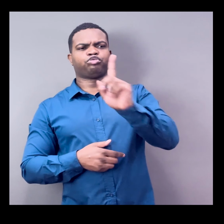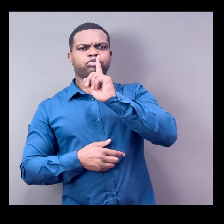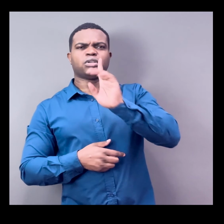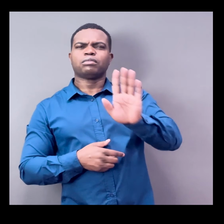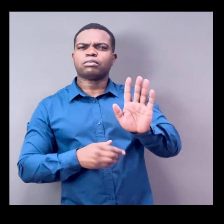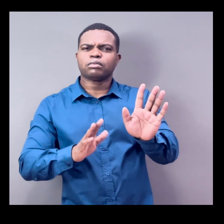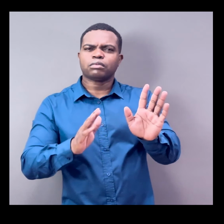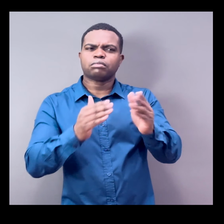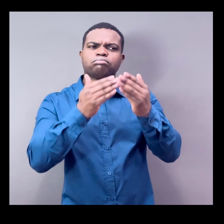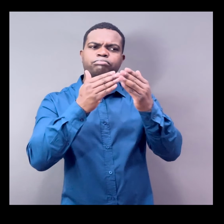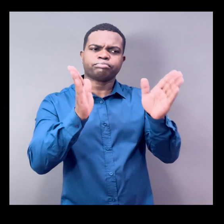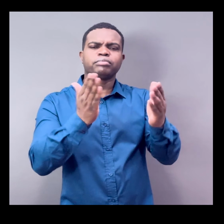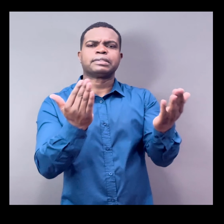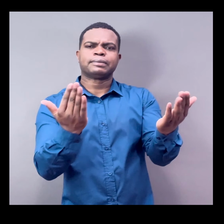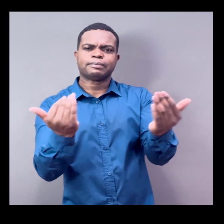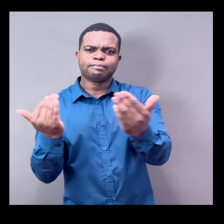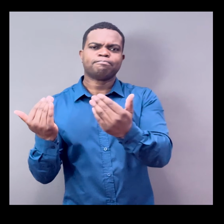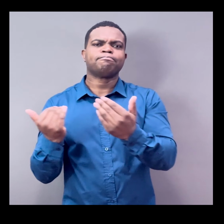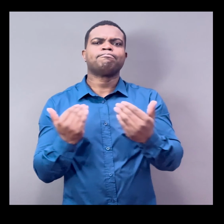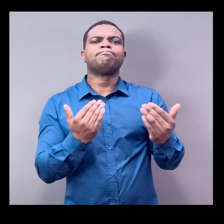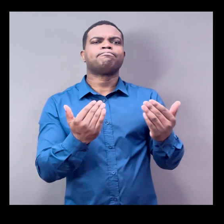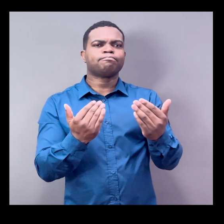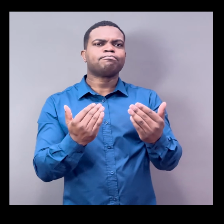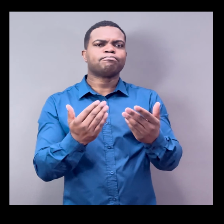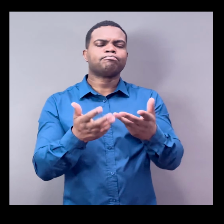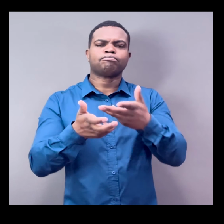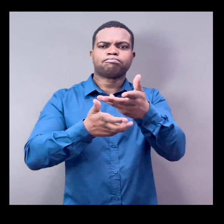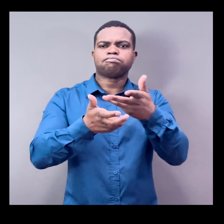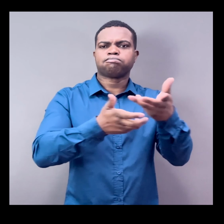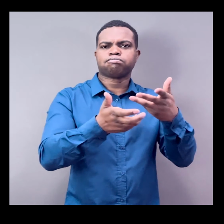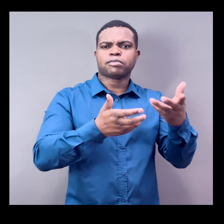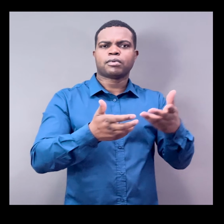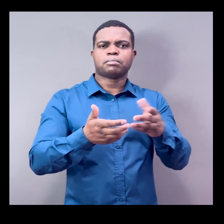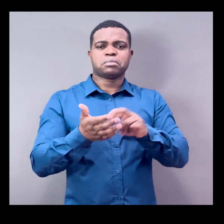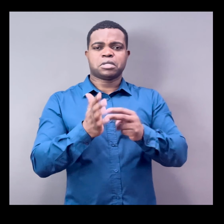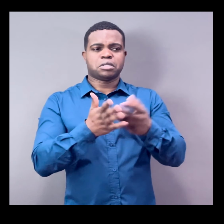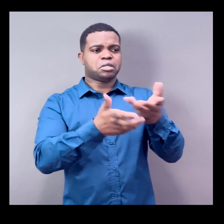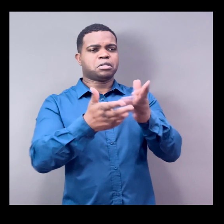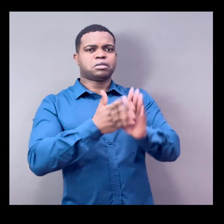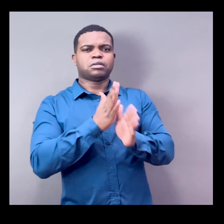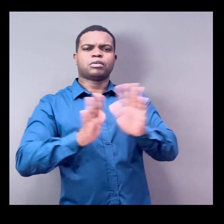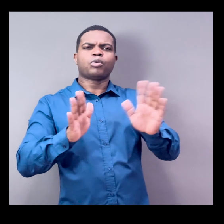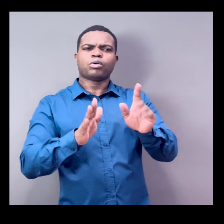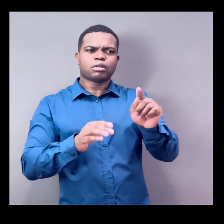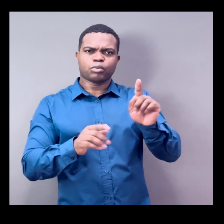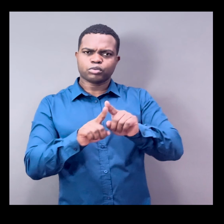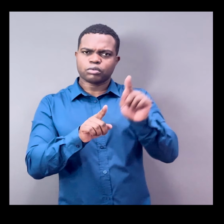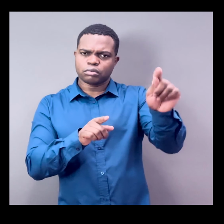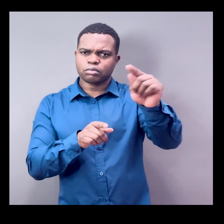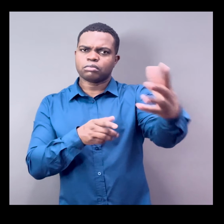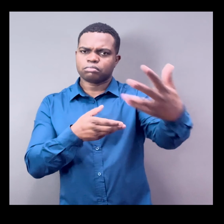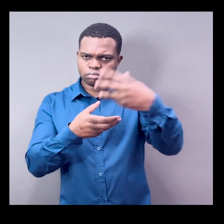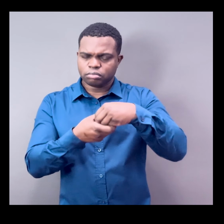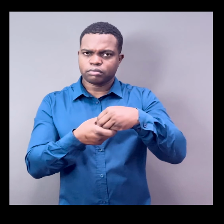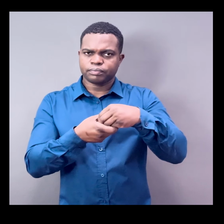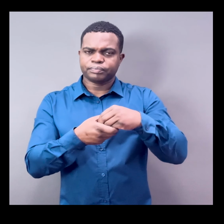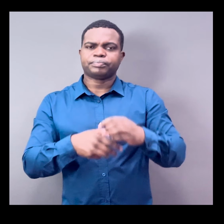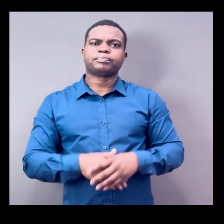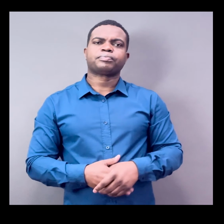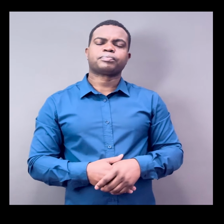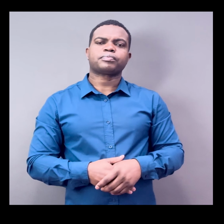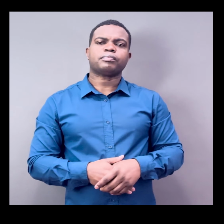heard. It is not about you that is engaging the community. It is about the members of the